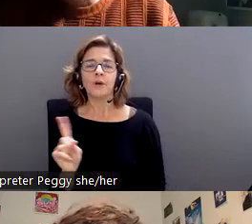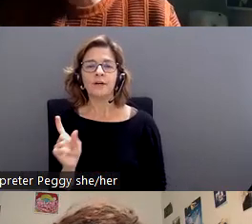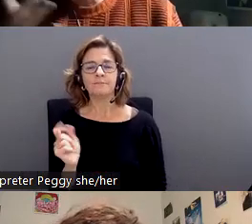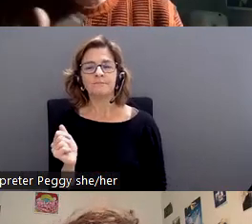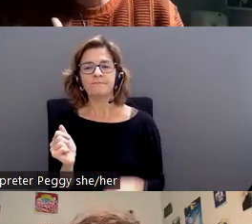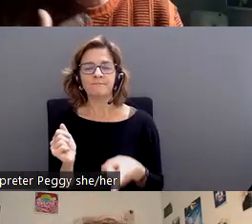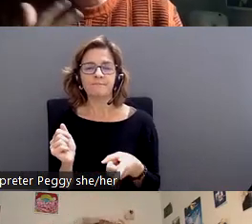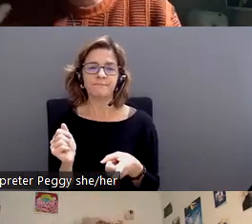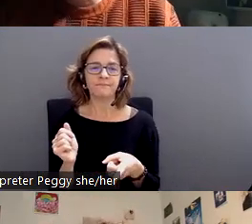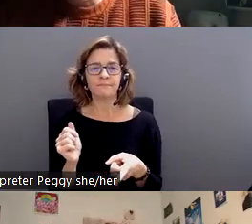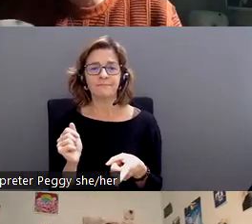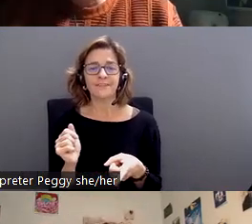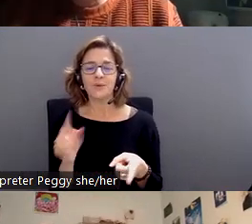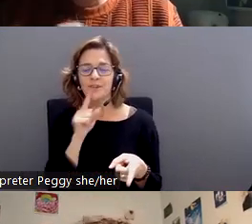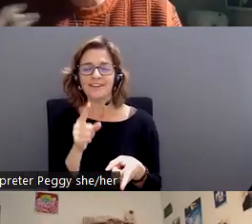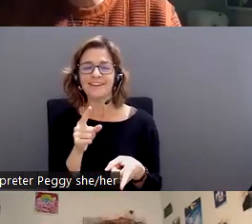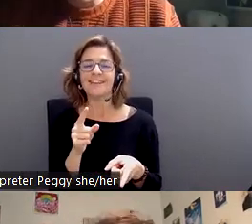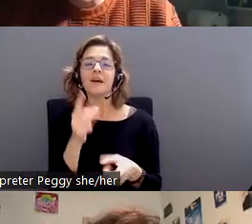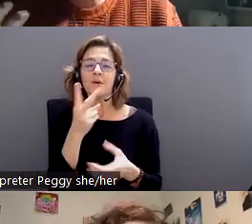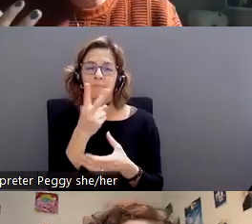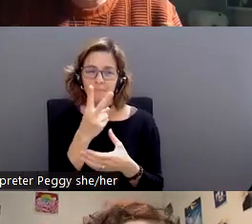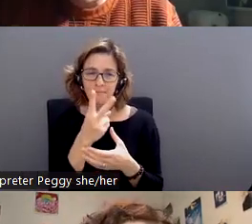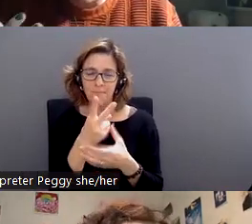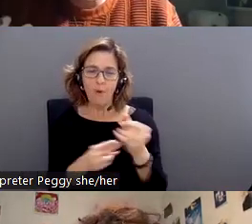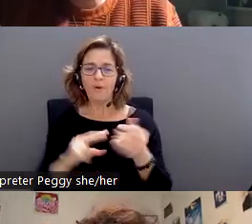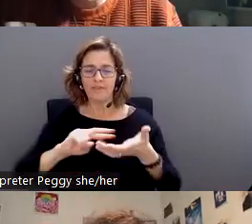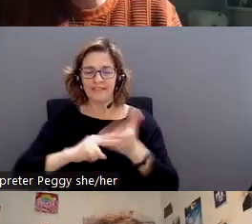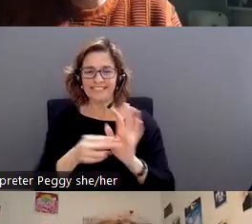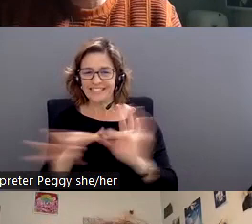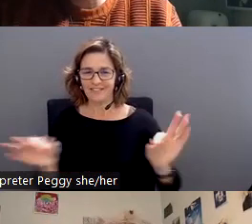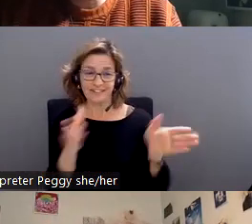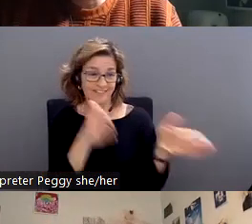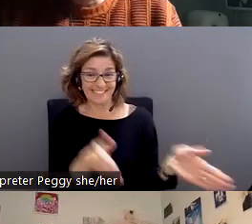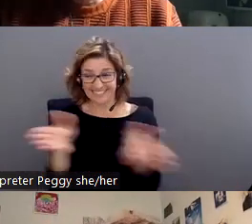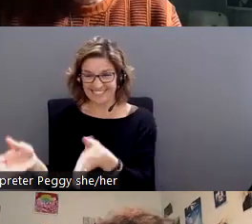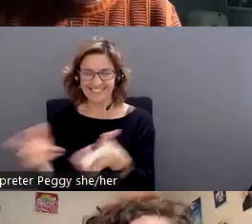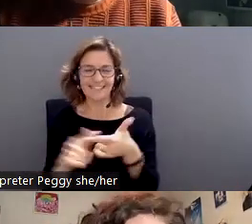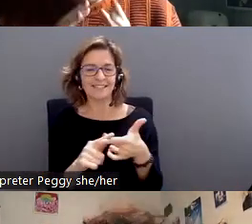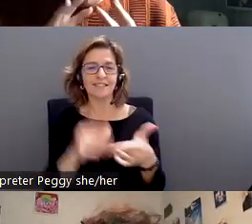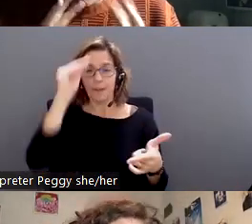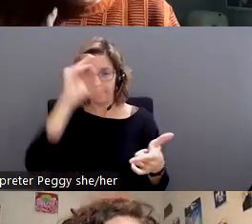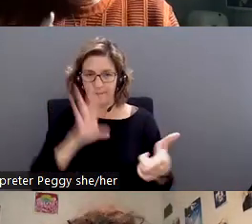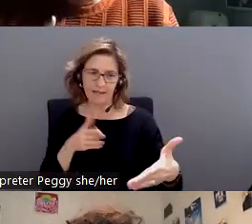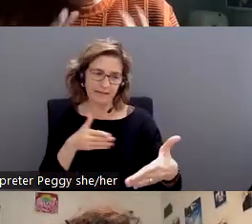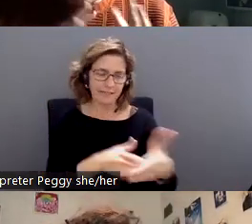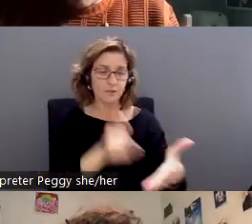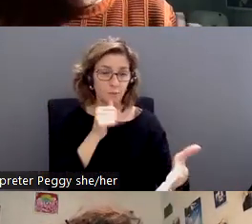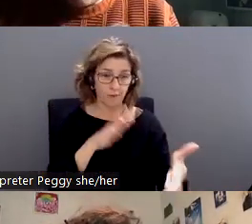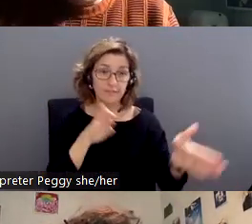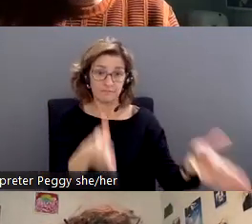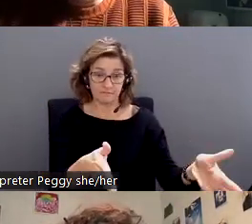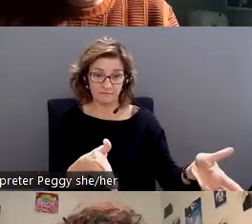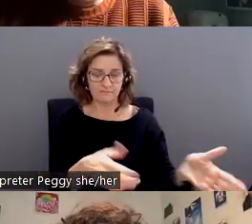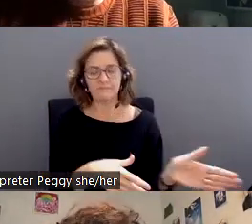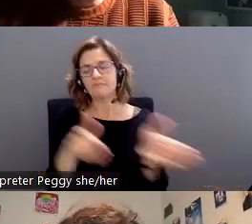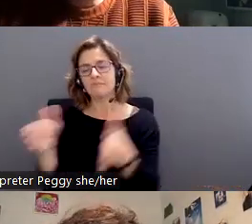both senses of the gender-based violence definitions that I was laying out off the top. So these are stats